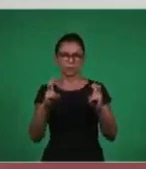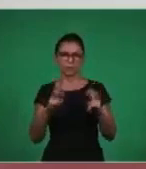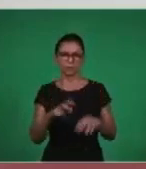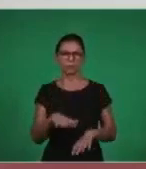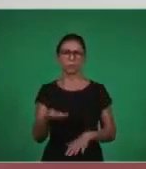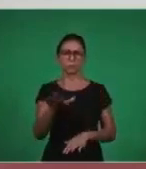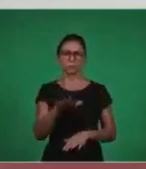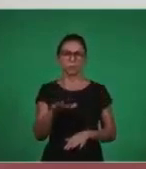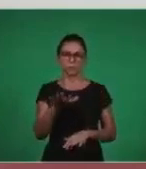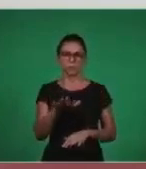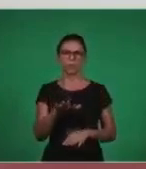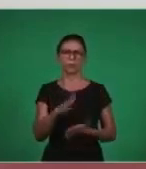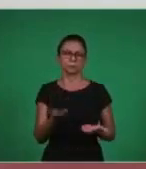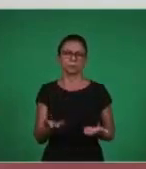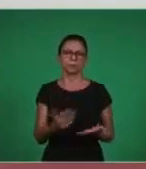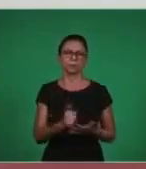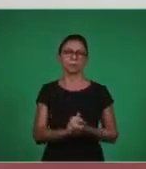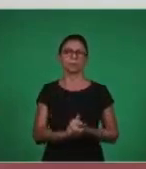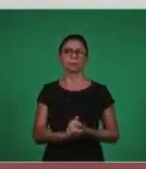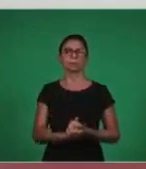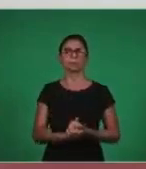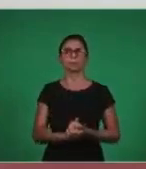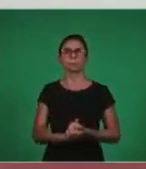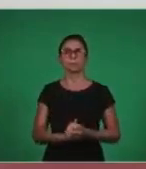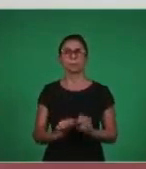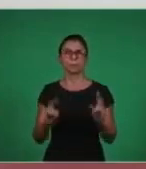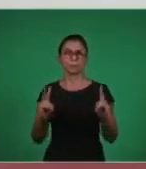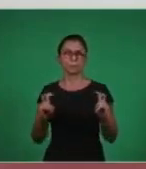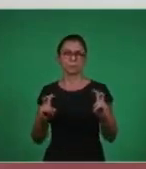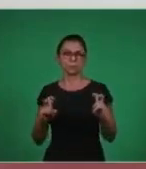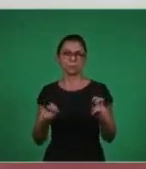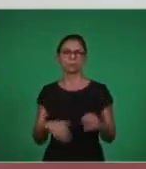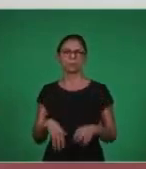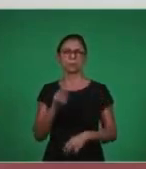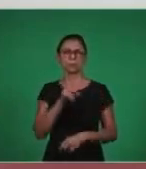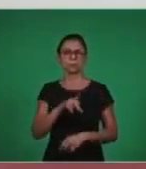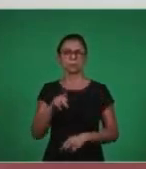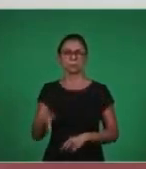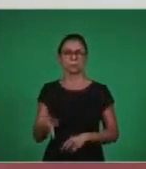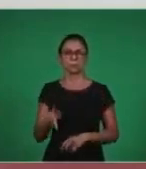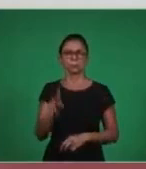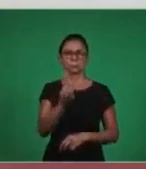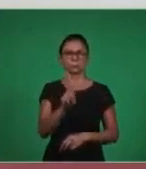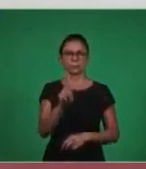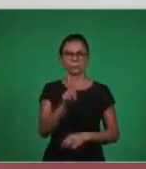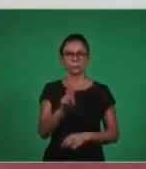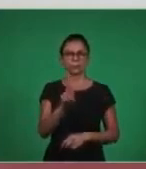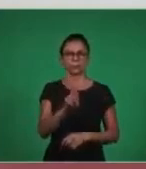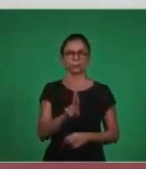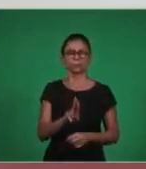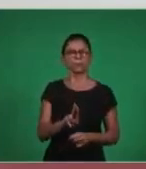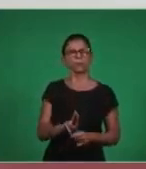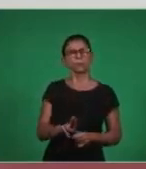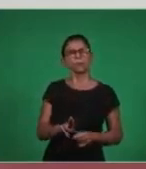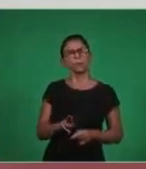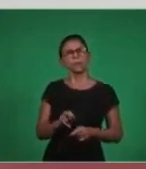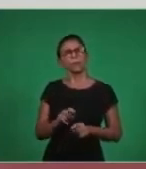that is part of this area. He is highly prepared and high degree